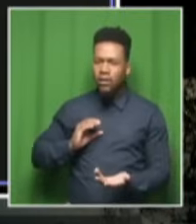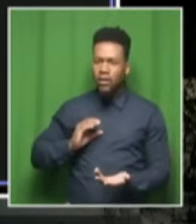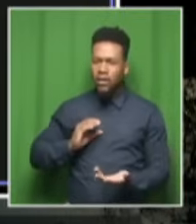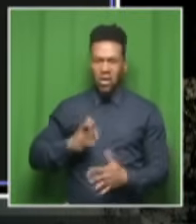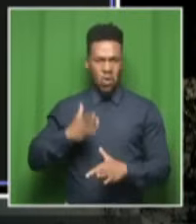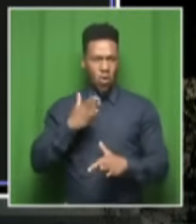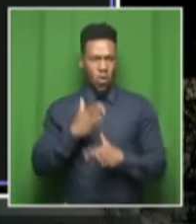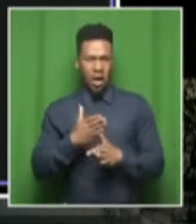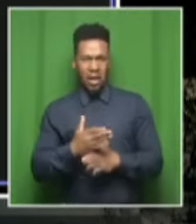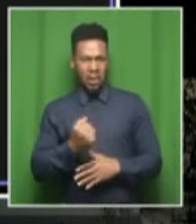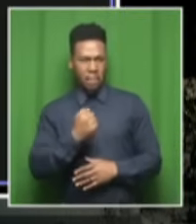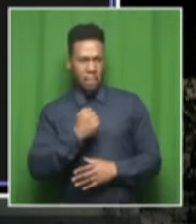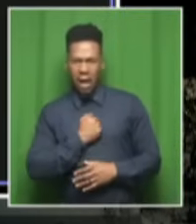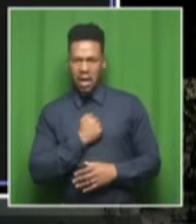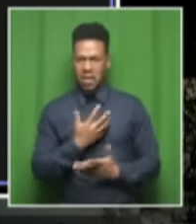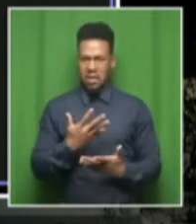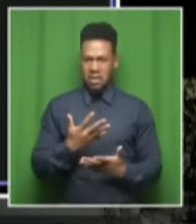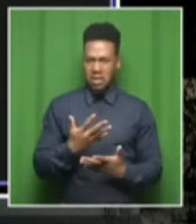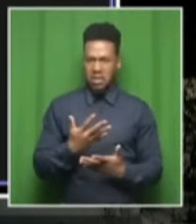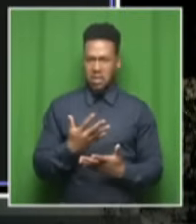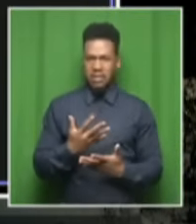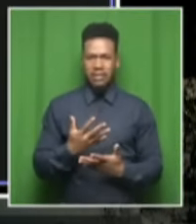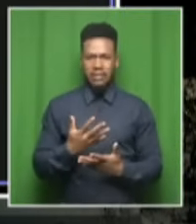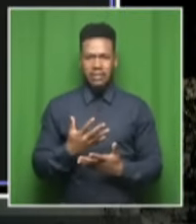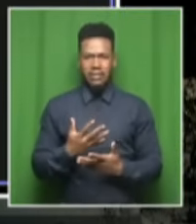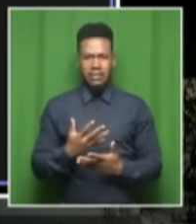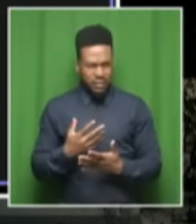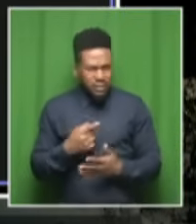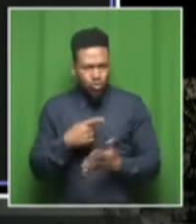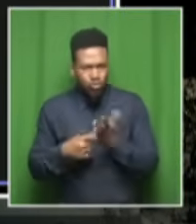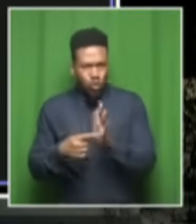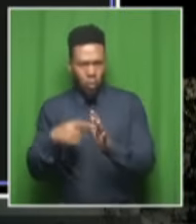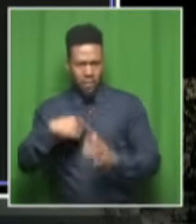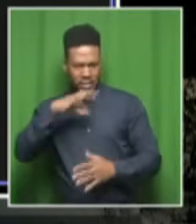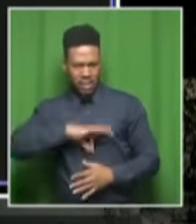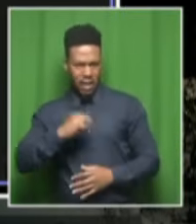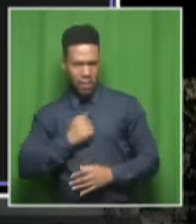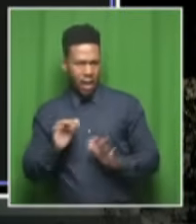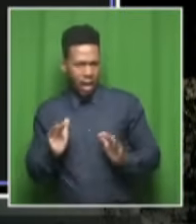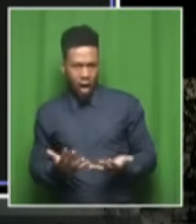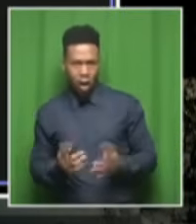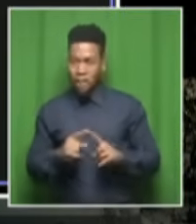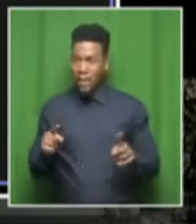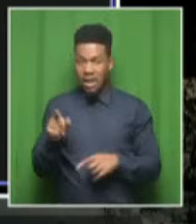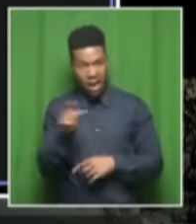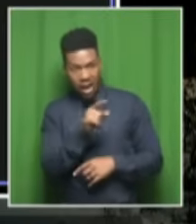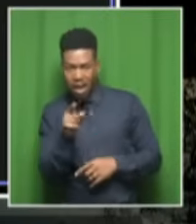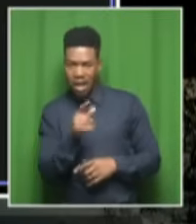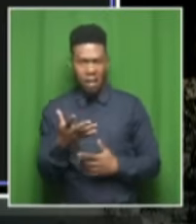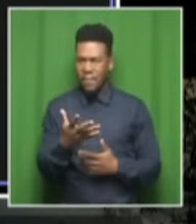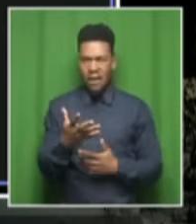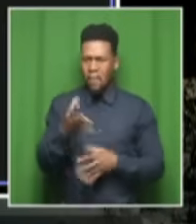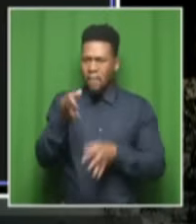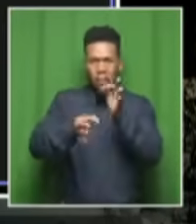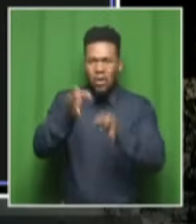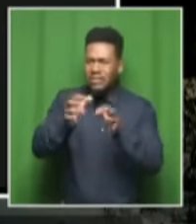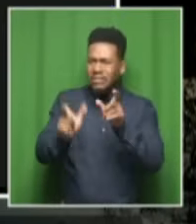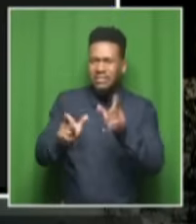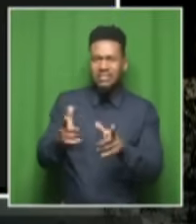my results determine how much I earn. For some reason, logic just goes out the window when it comes to